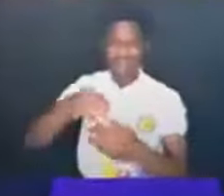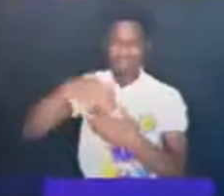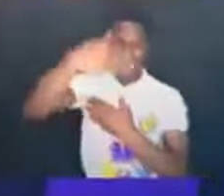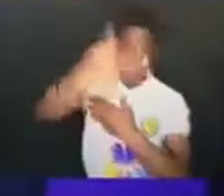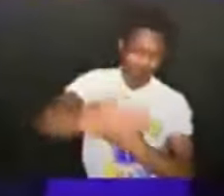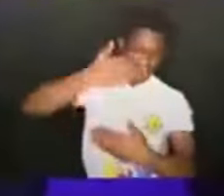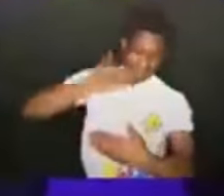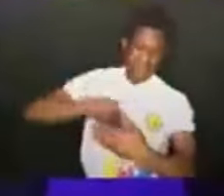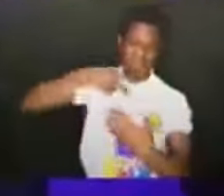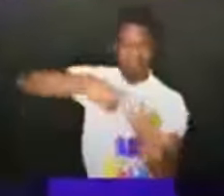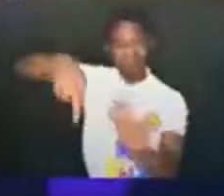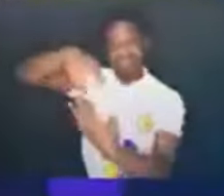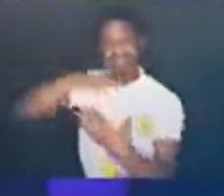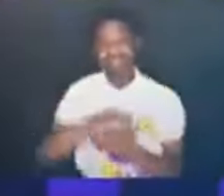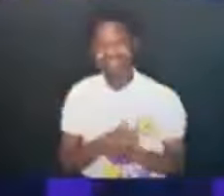front.